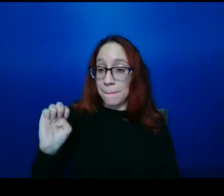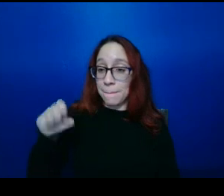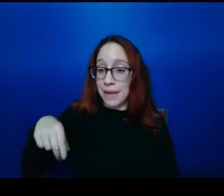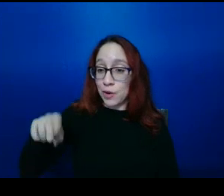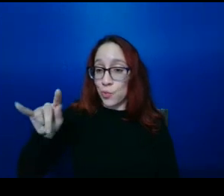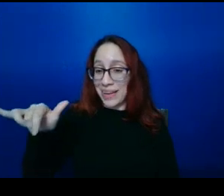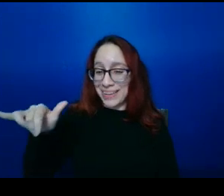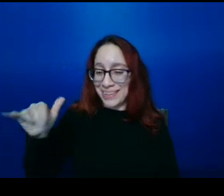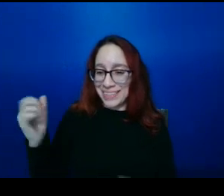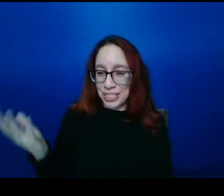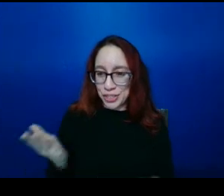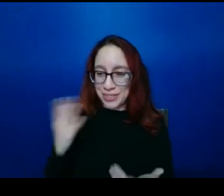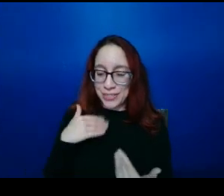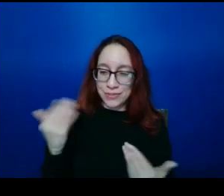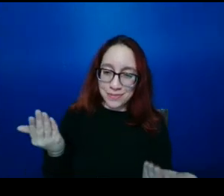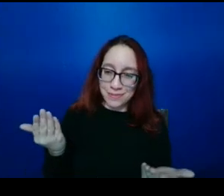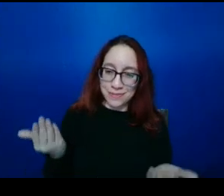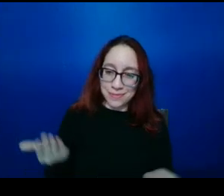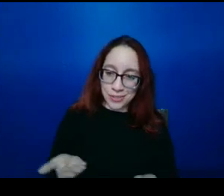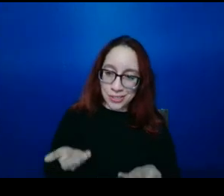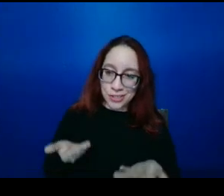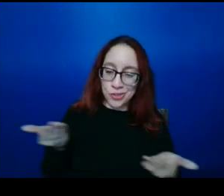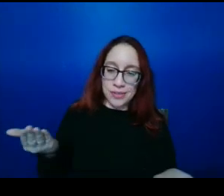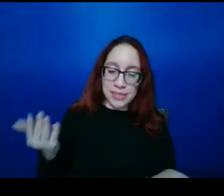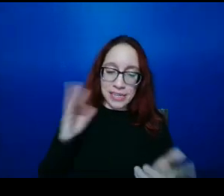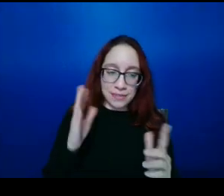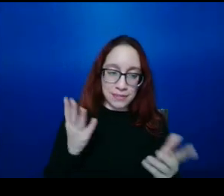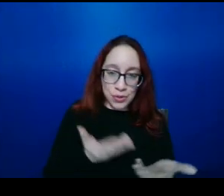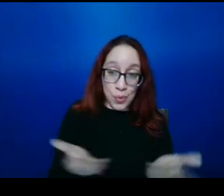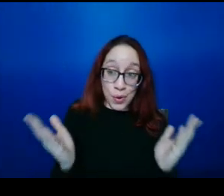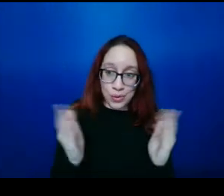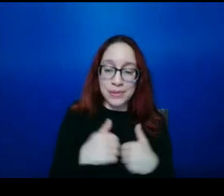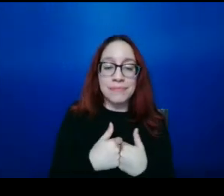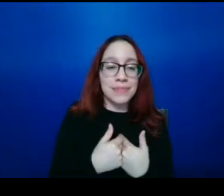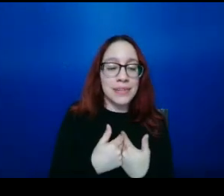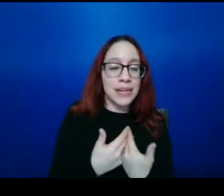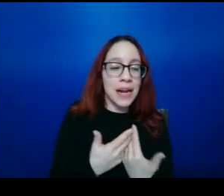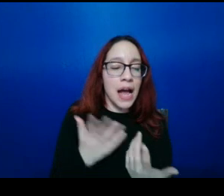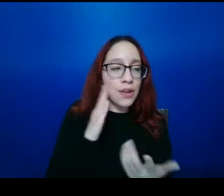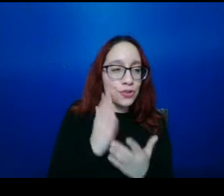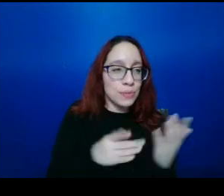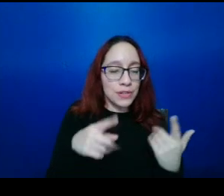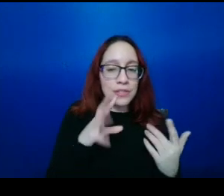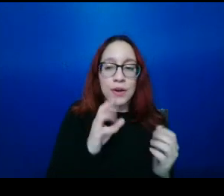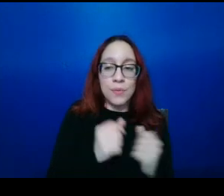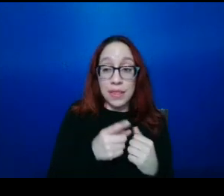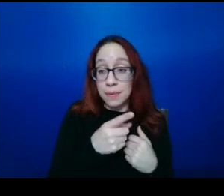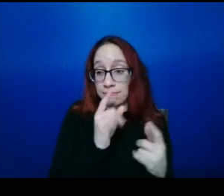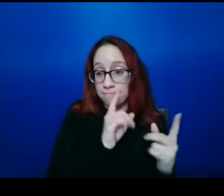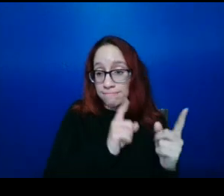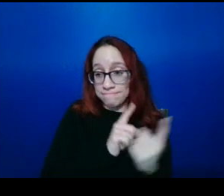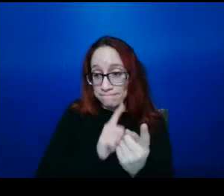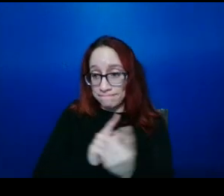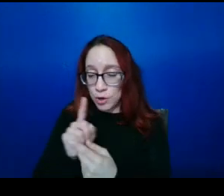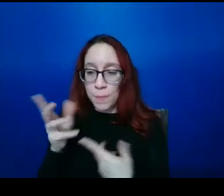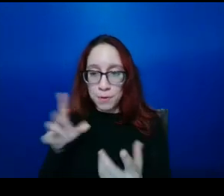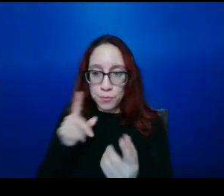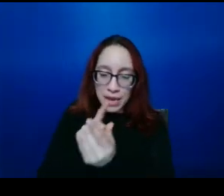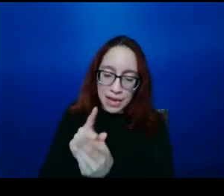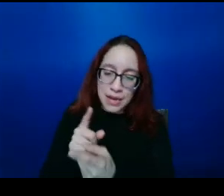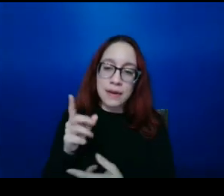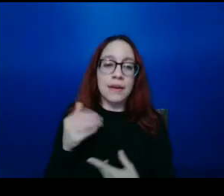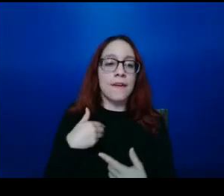tonight to introduce kind of themselves to the public and to you formally as a group. I know that you all, some of you have talked with them individually and you've met them.